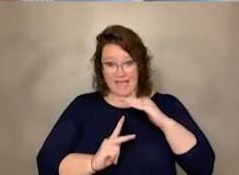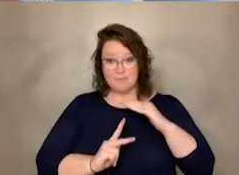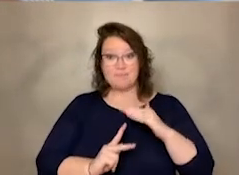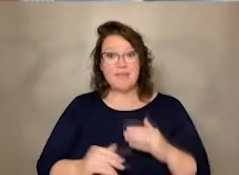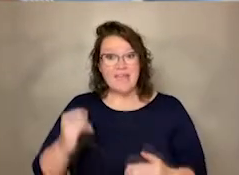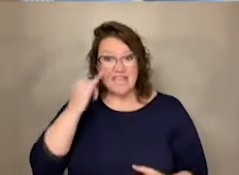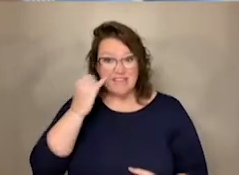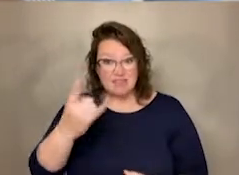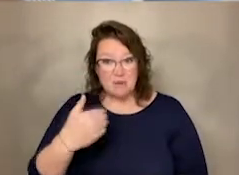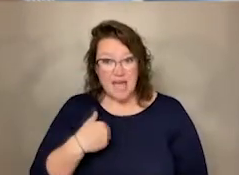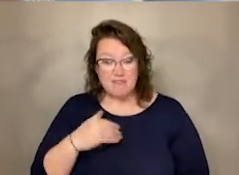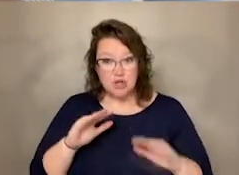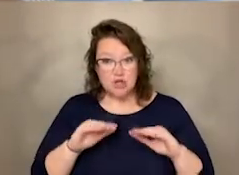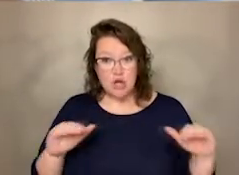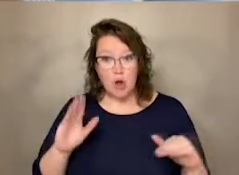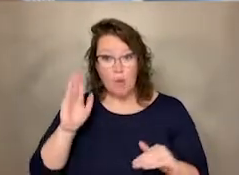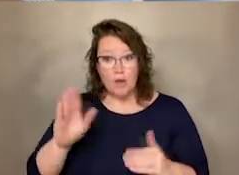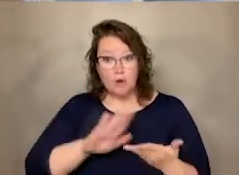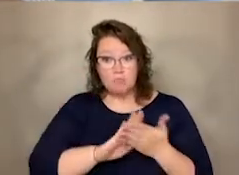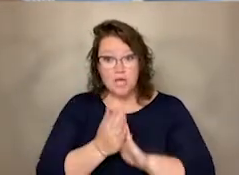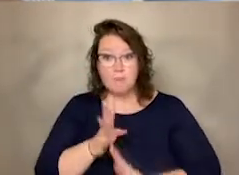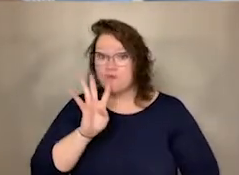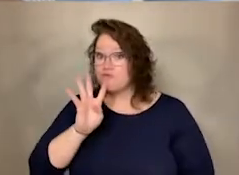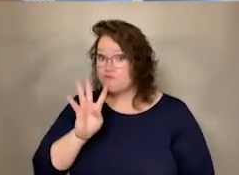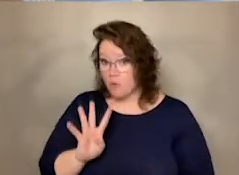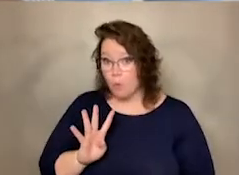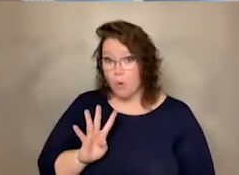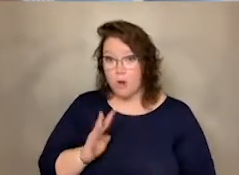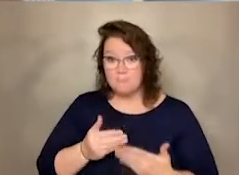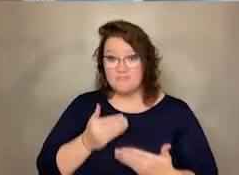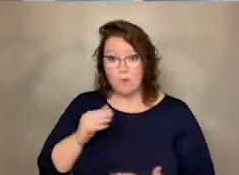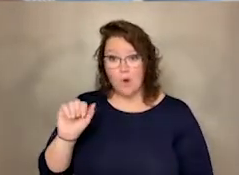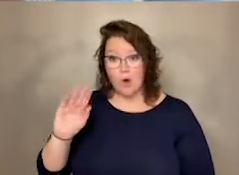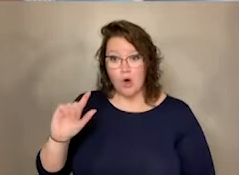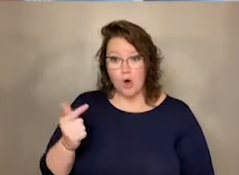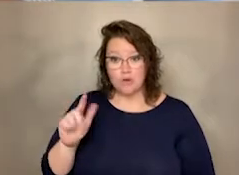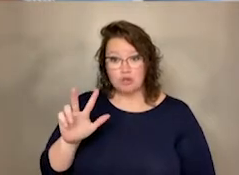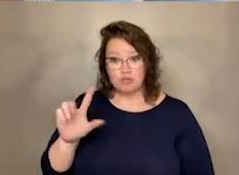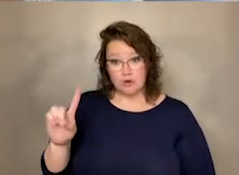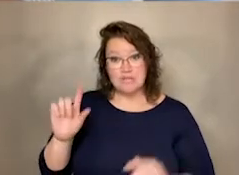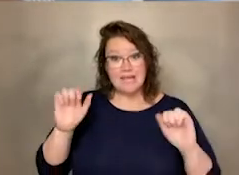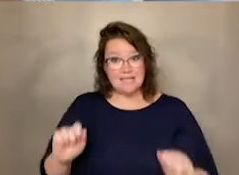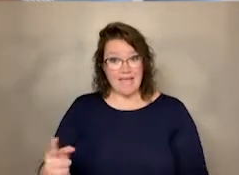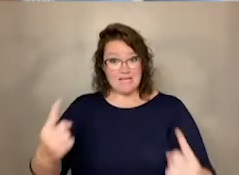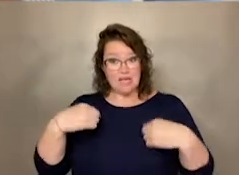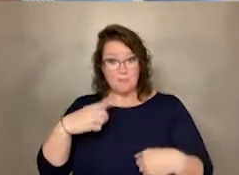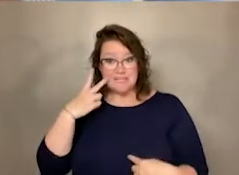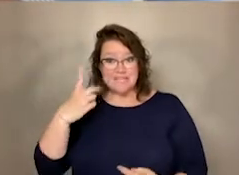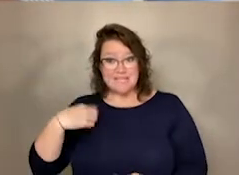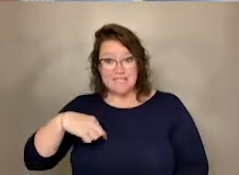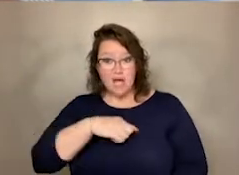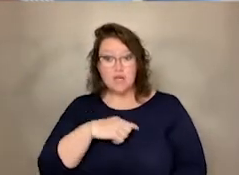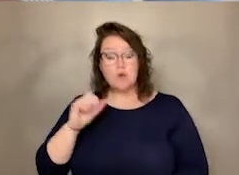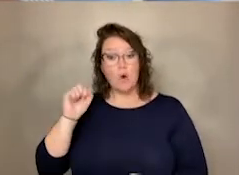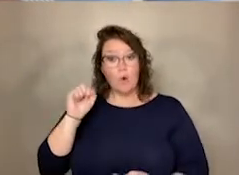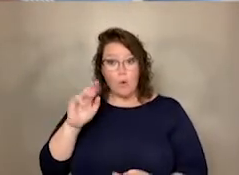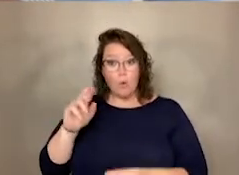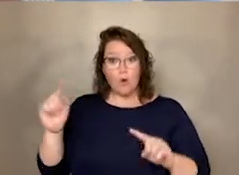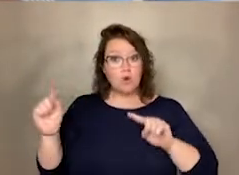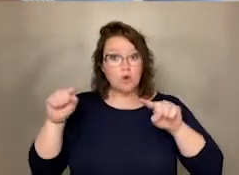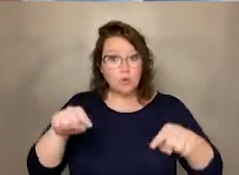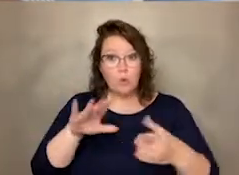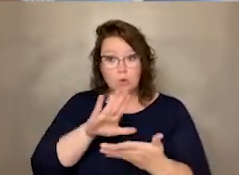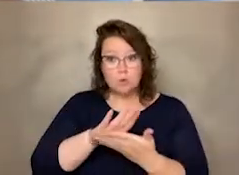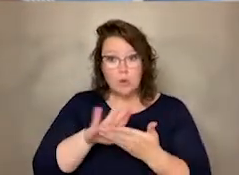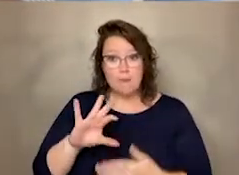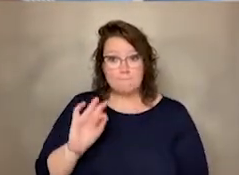August the 31st, you can come and see us at Sadie Salter, or you can visit any of the elementary schools around the county and pick up an application. We